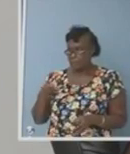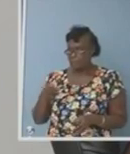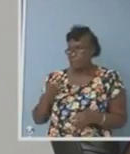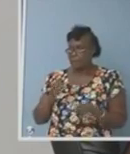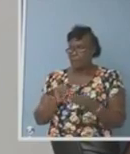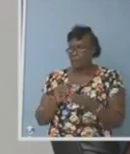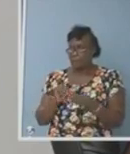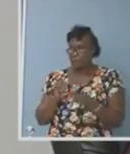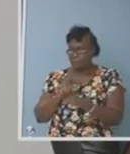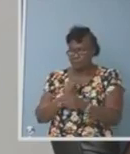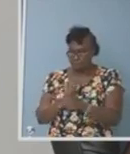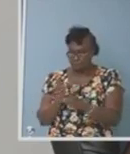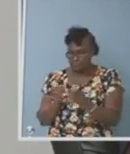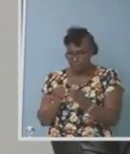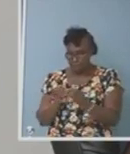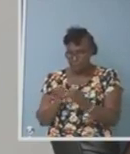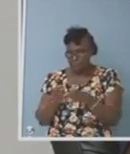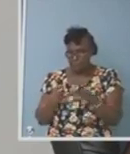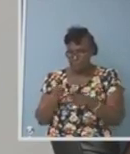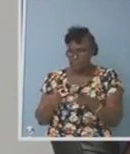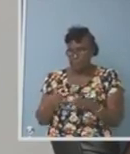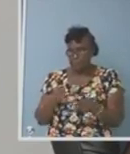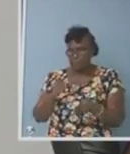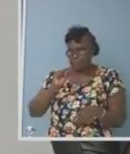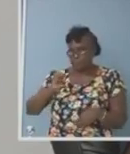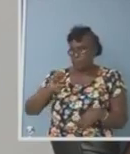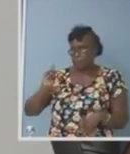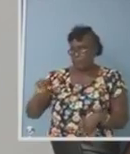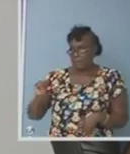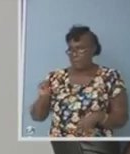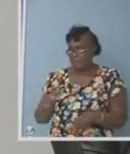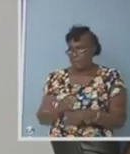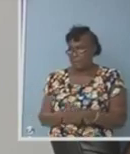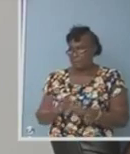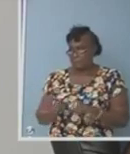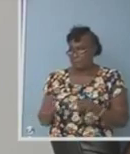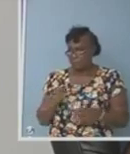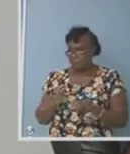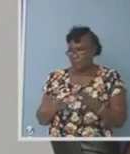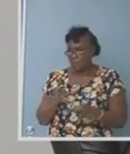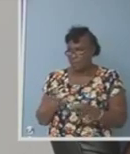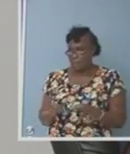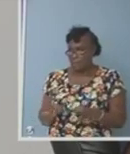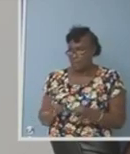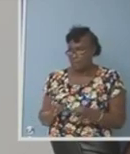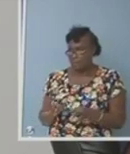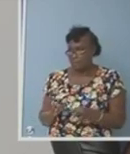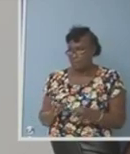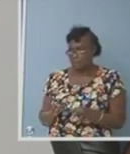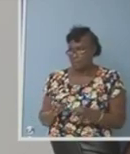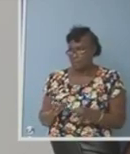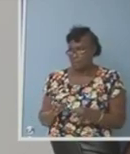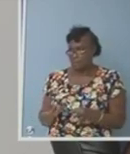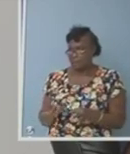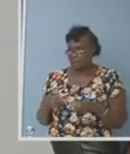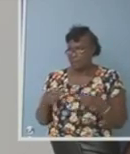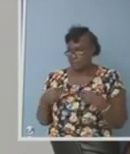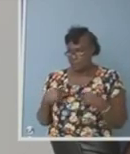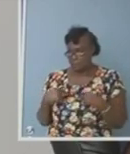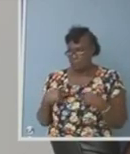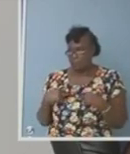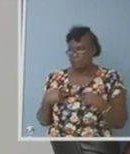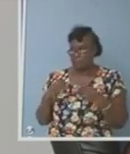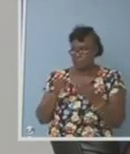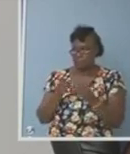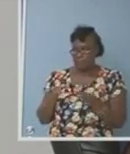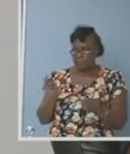contact with those supermarkets, but if we have a chat after in terms of this specific area, we can